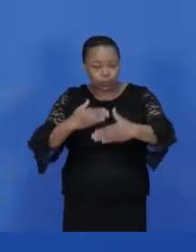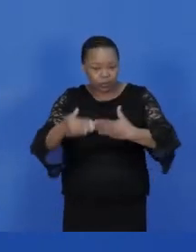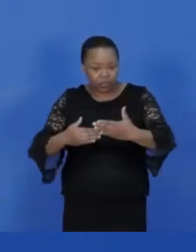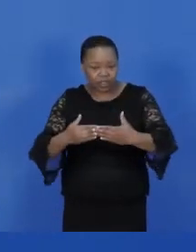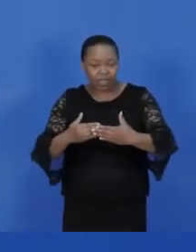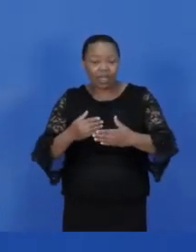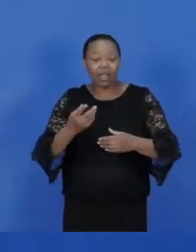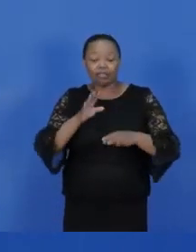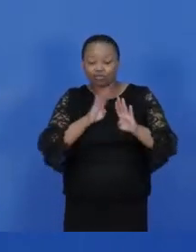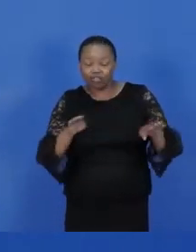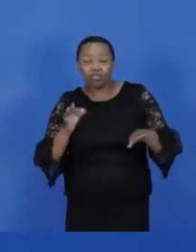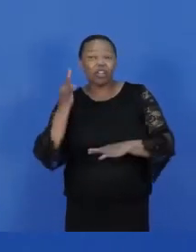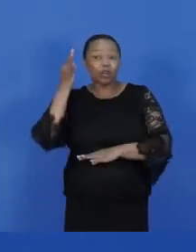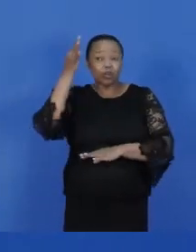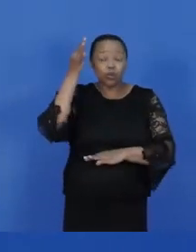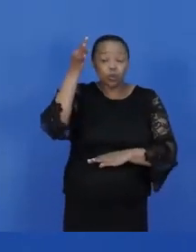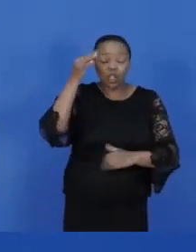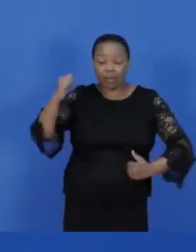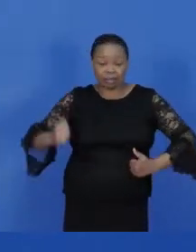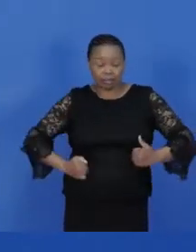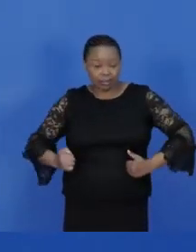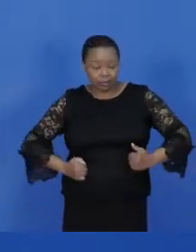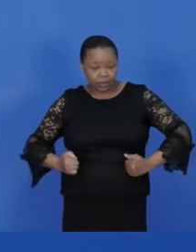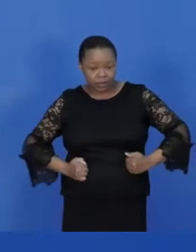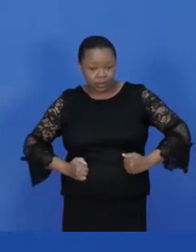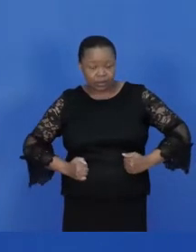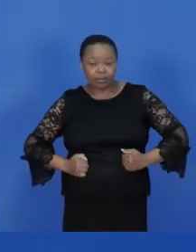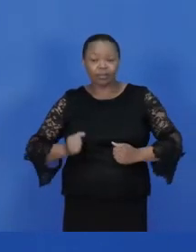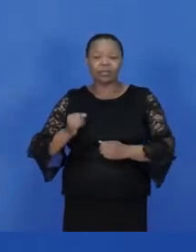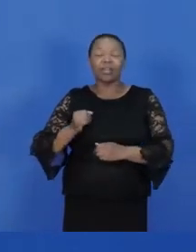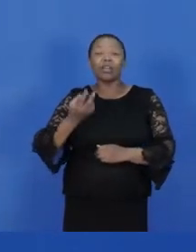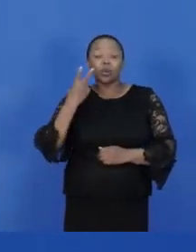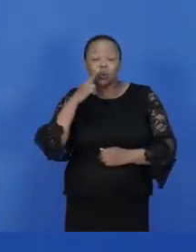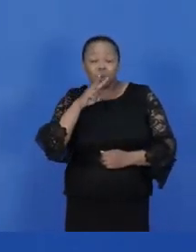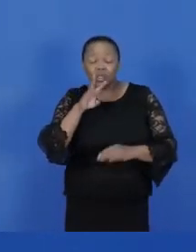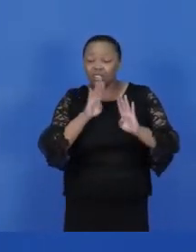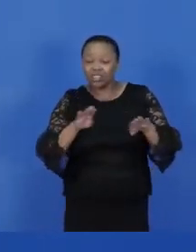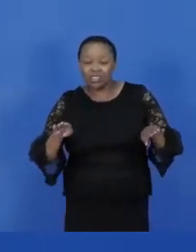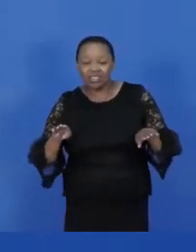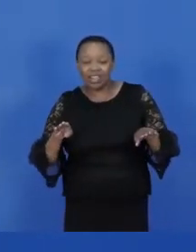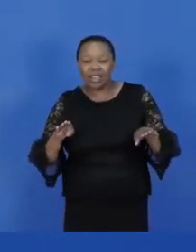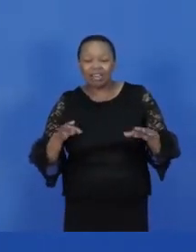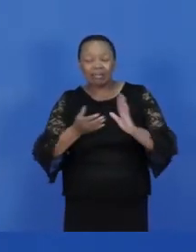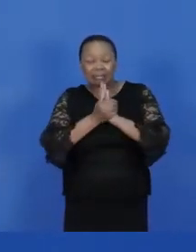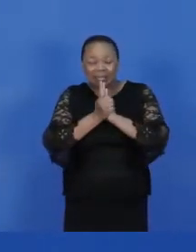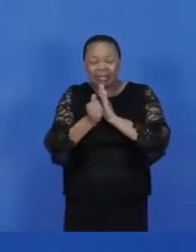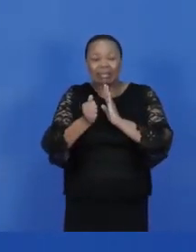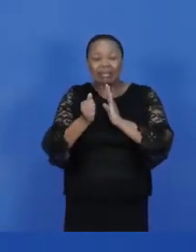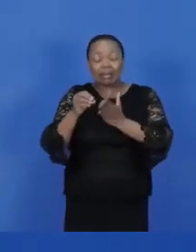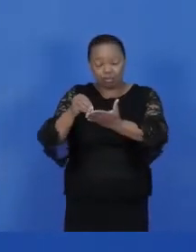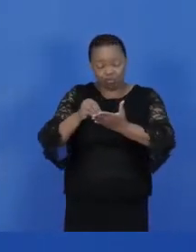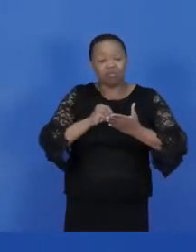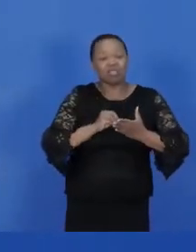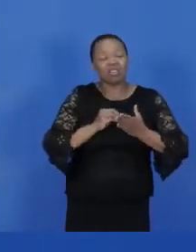them, you know, future generations. We see in them, you know, the ability to bring forth the things we could not be